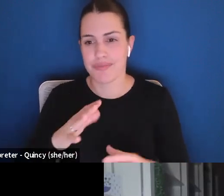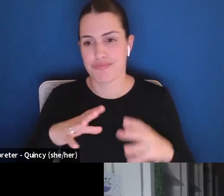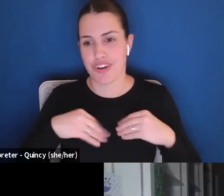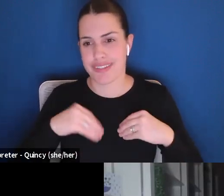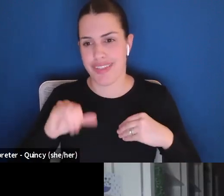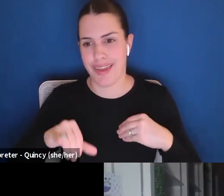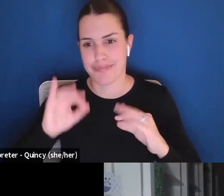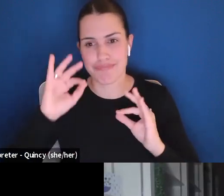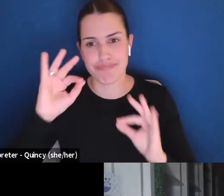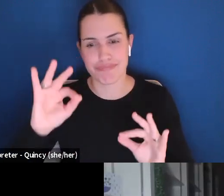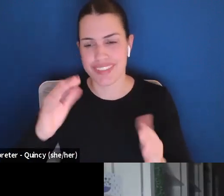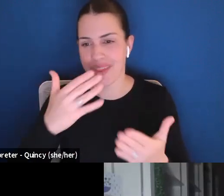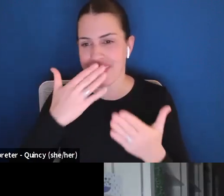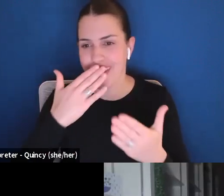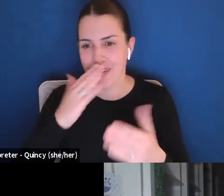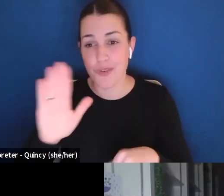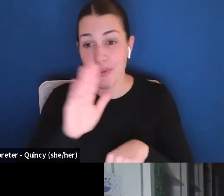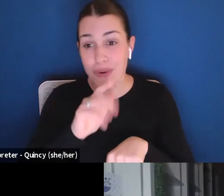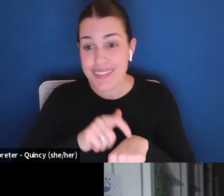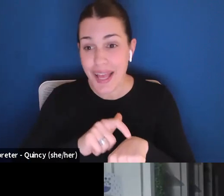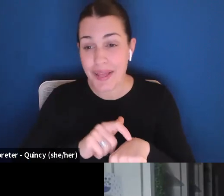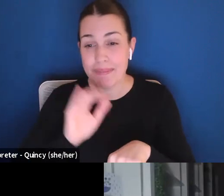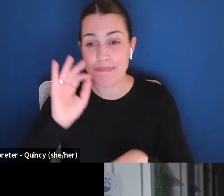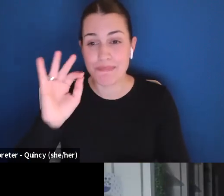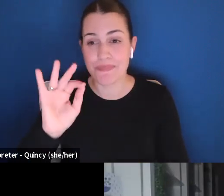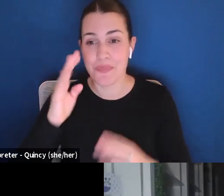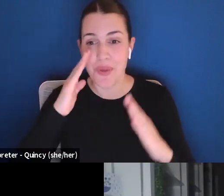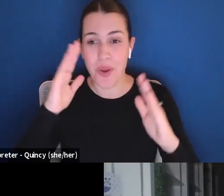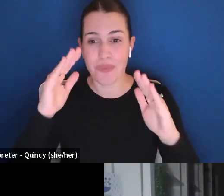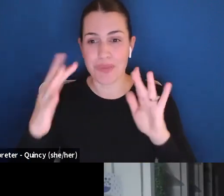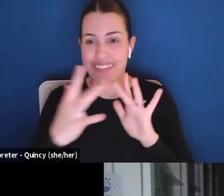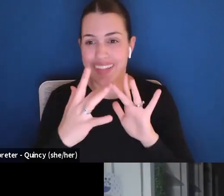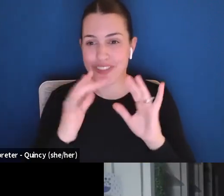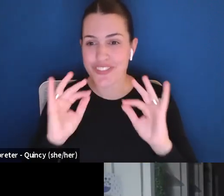So just thank you everyone for your time and we hope to stay in touch.